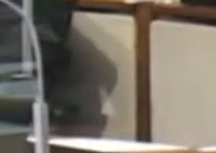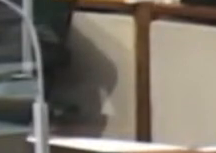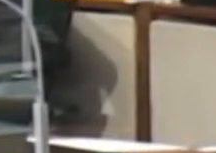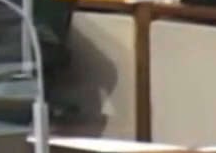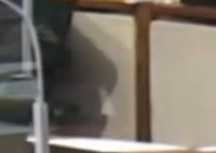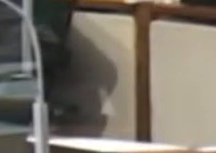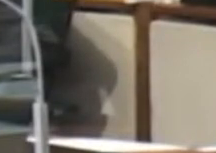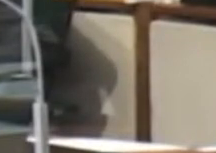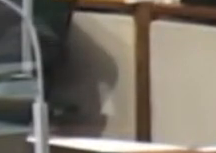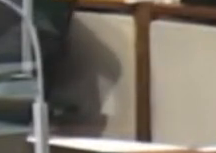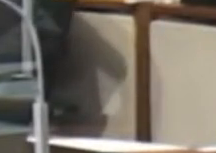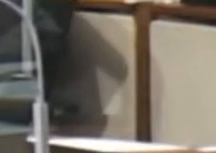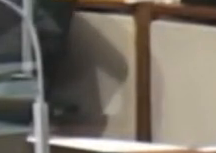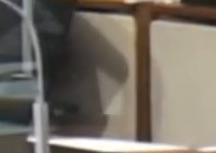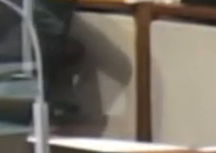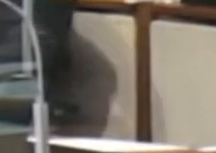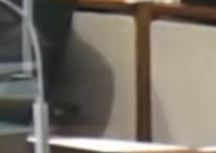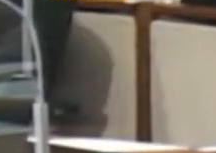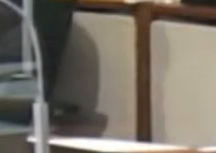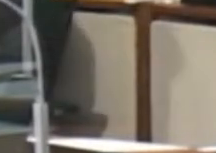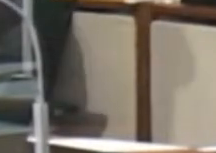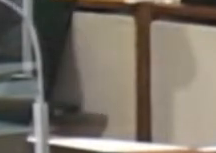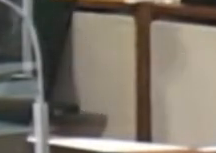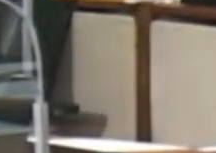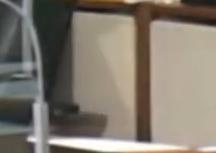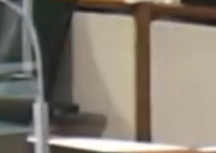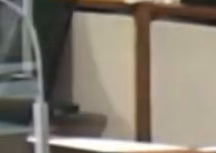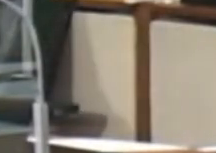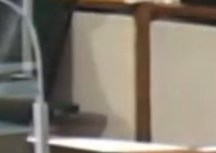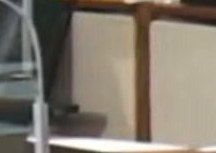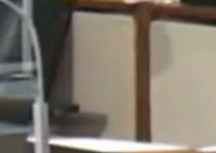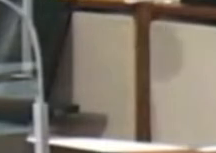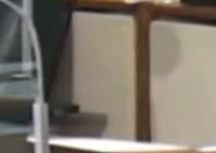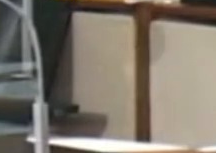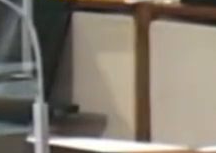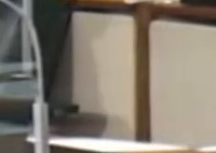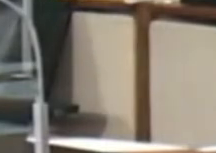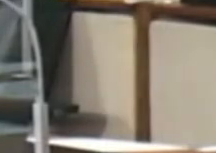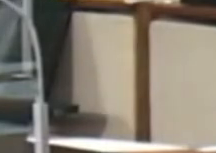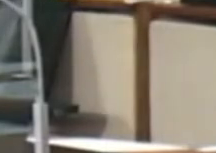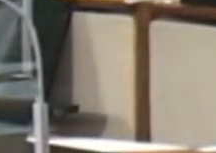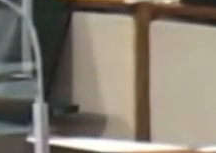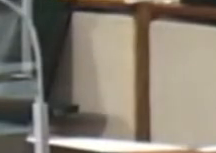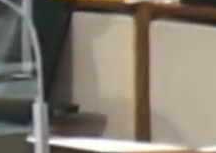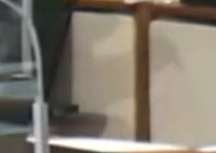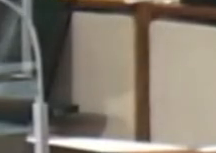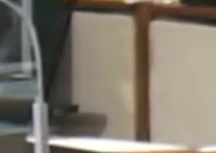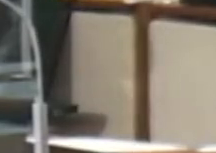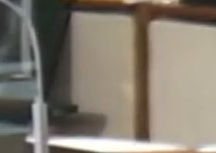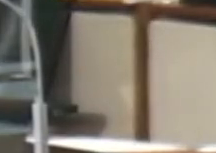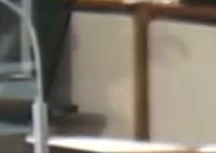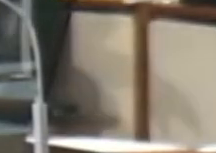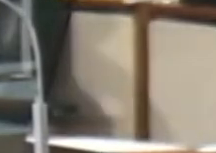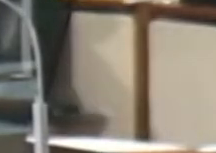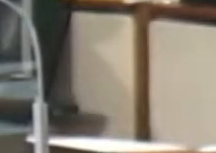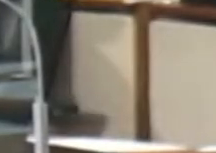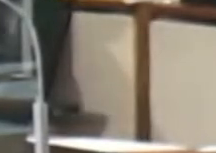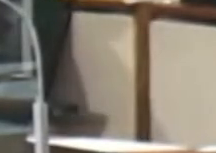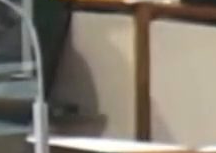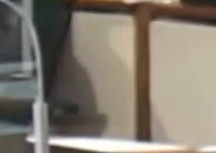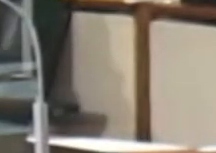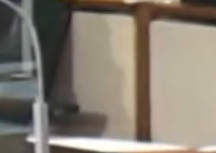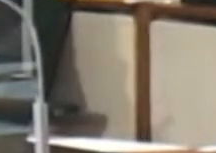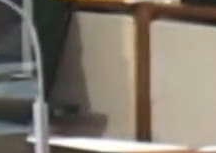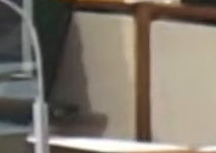17A11 permits a person having an interest in the thing seized to be able to apply to the court to examine it and to ensure that the